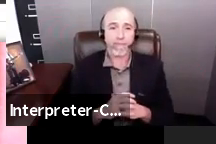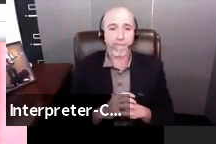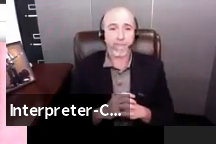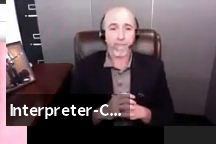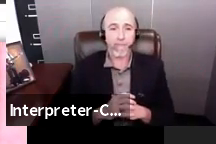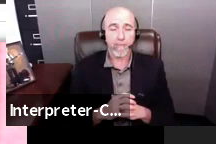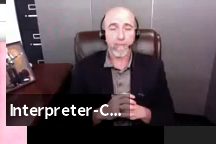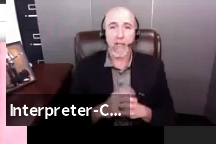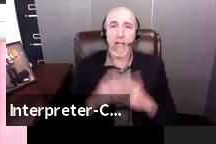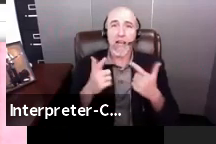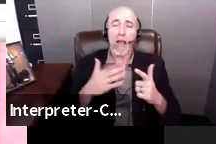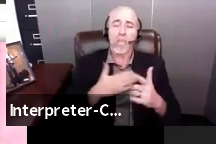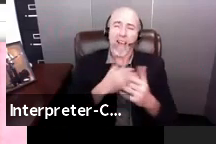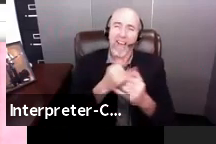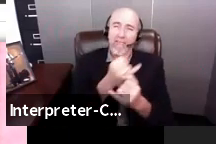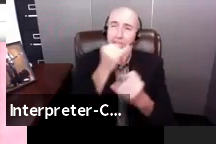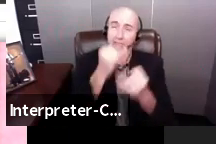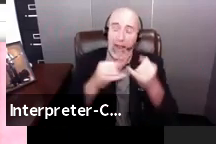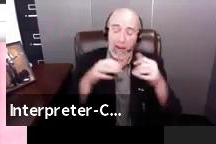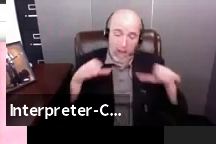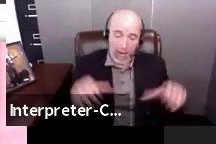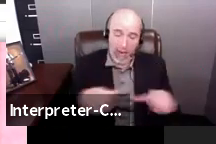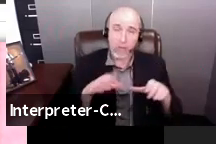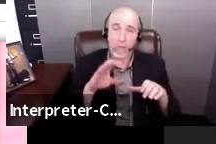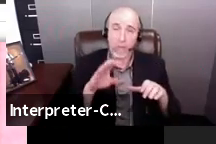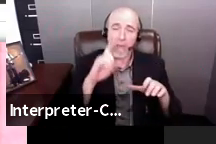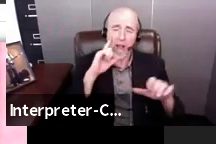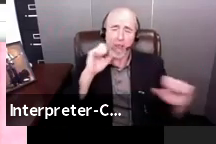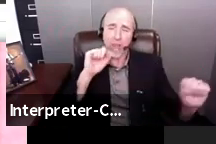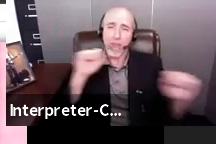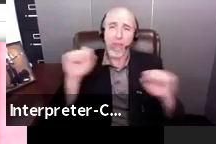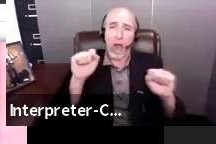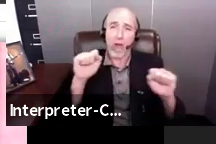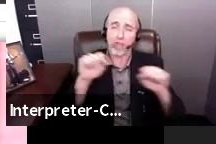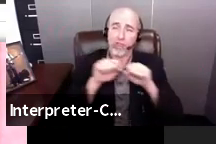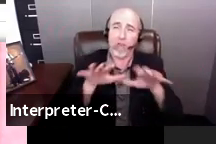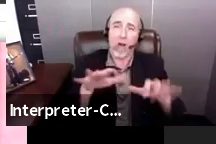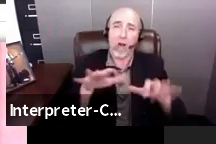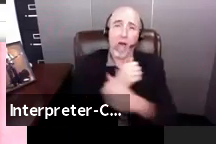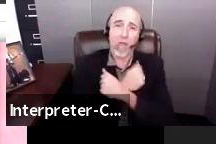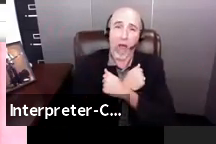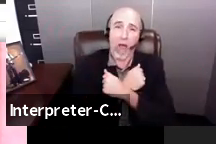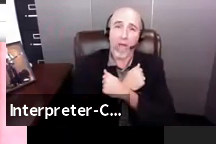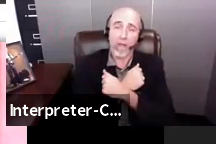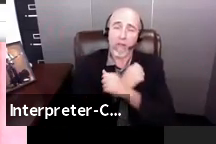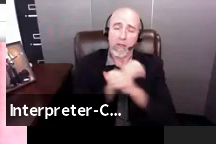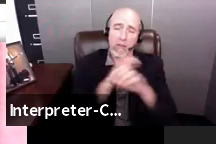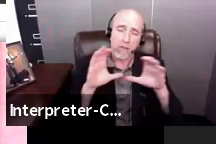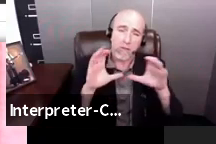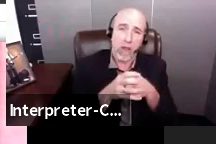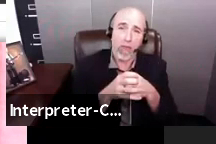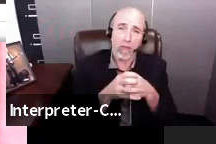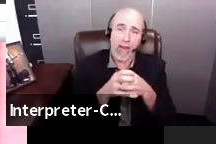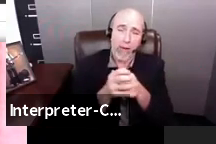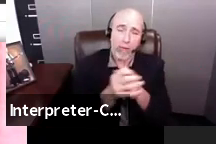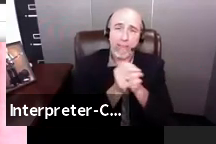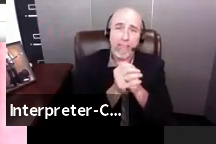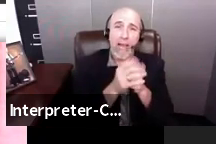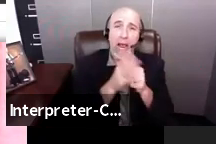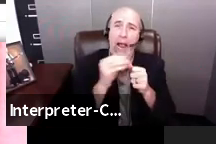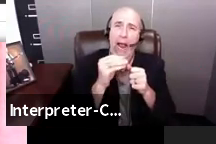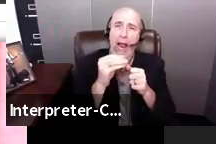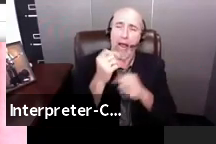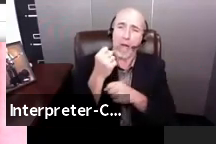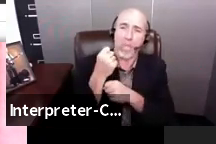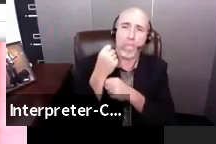Let my final actions be a thunder of love, solidarity, and a protest of